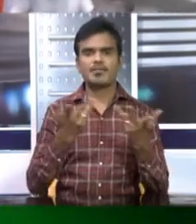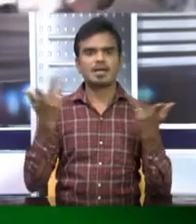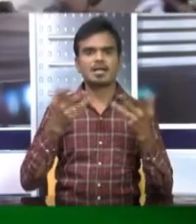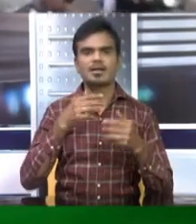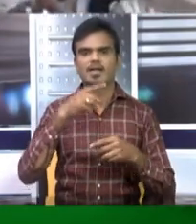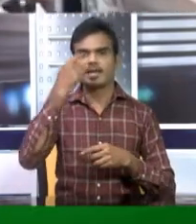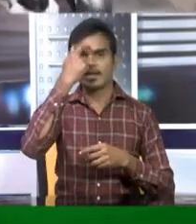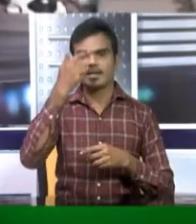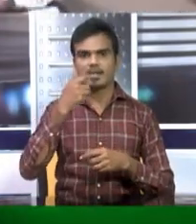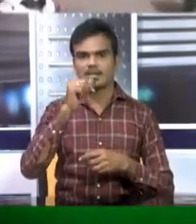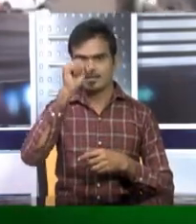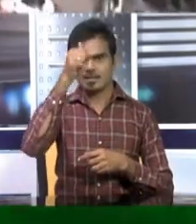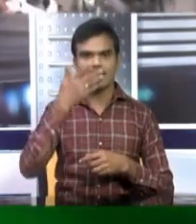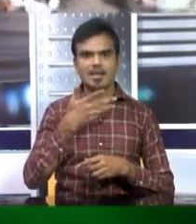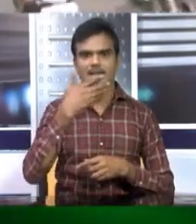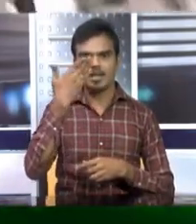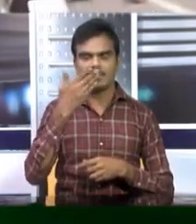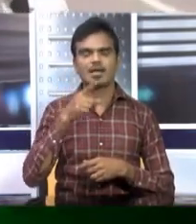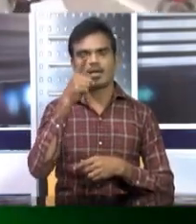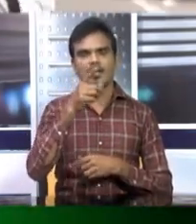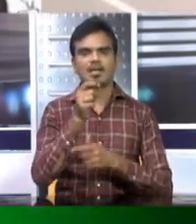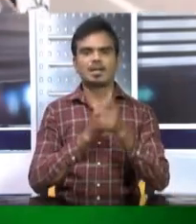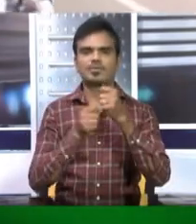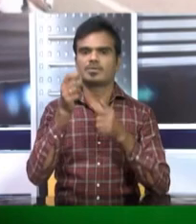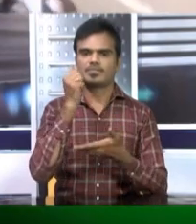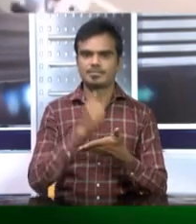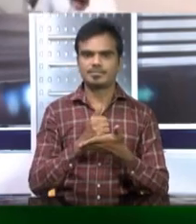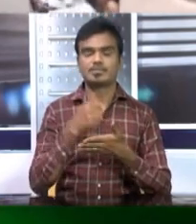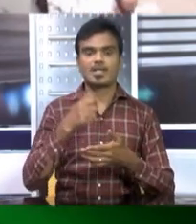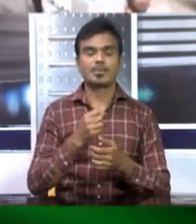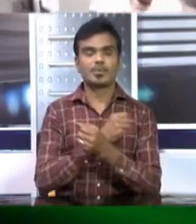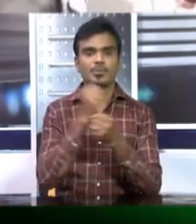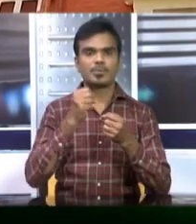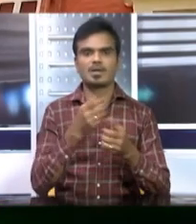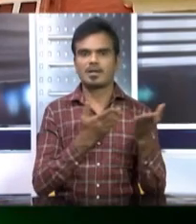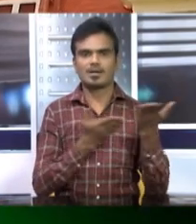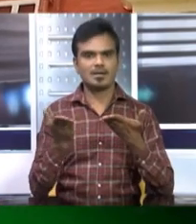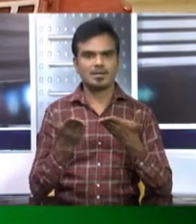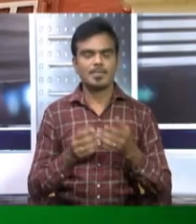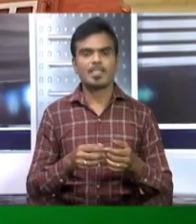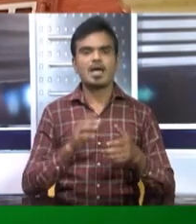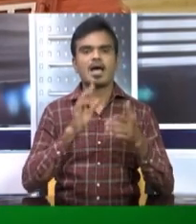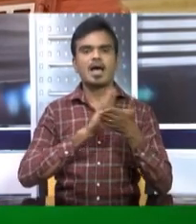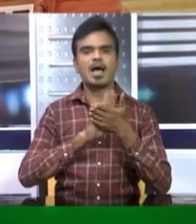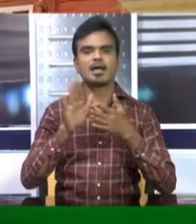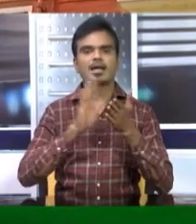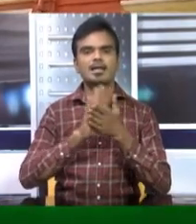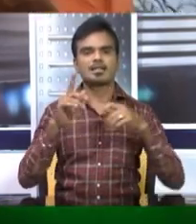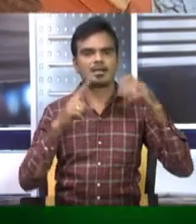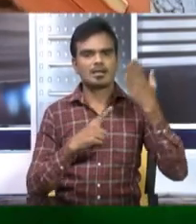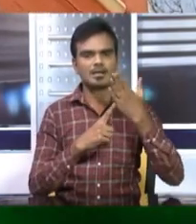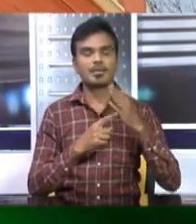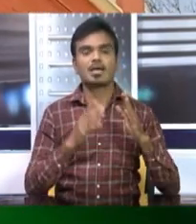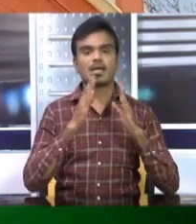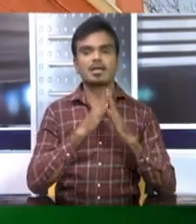Indians live. This campaign of our gratitude to our freedom fighters is called Har Ghar Tiranga,